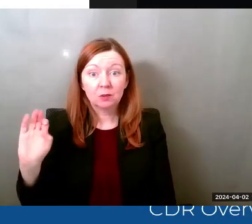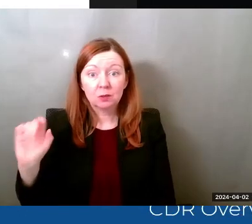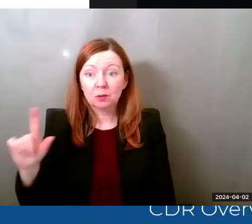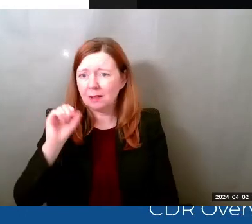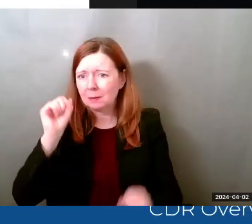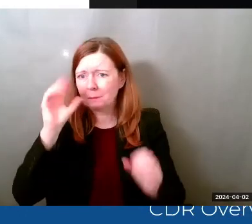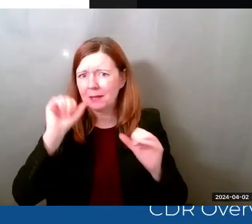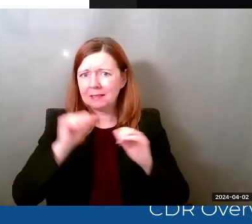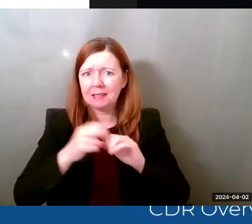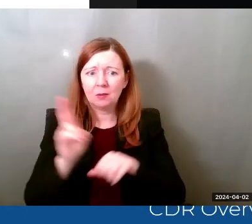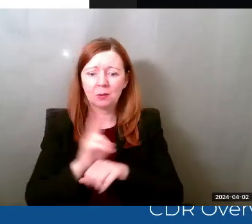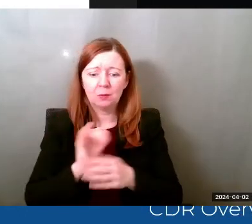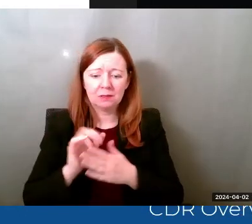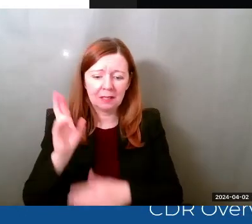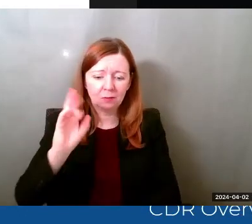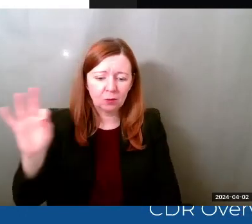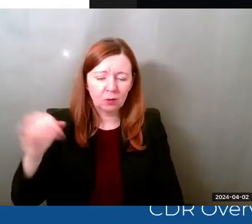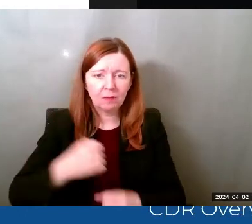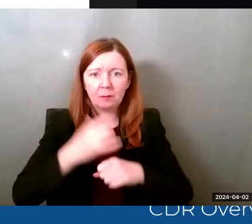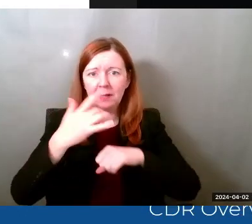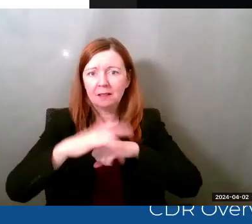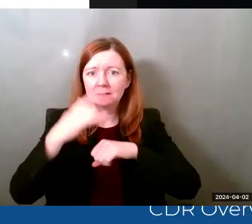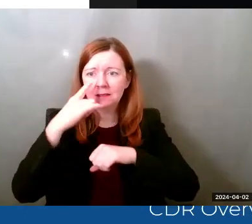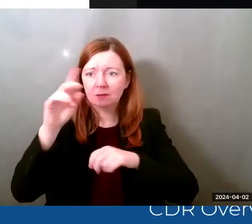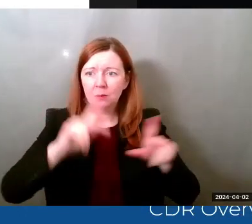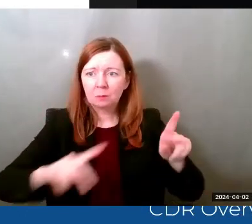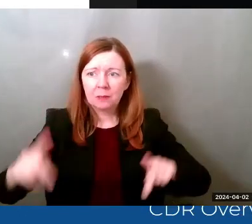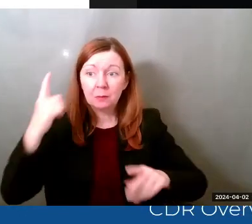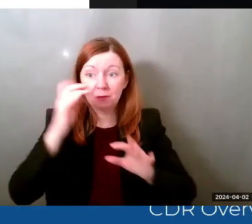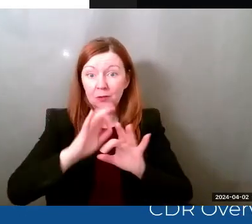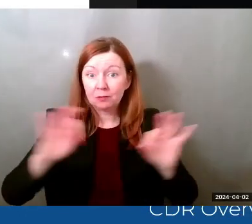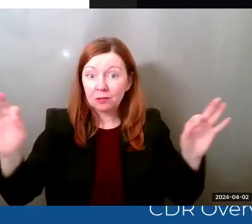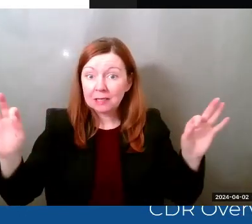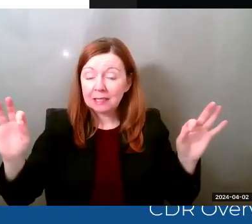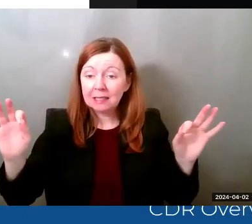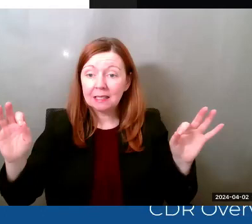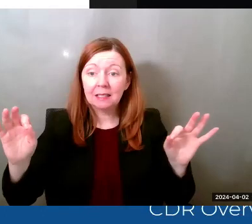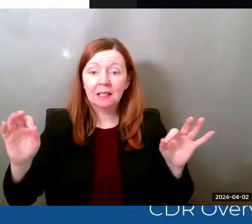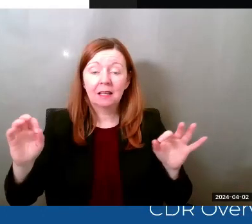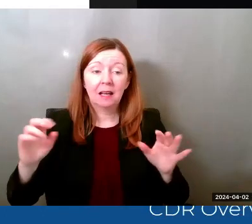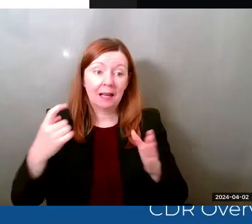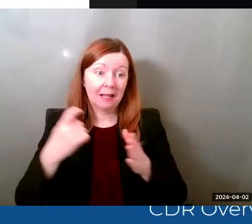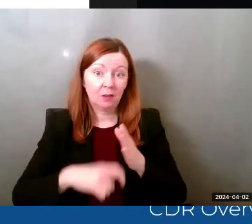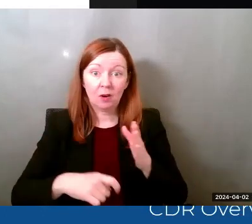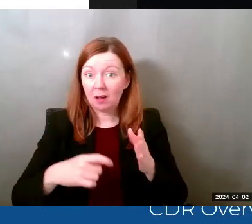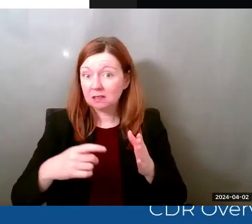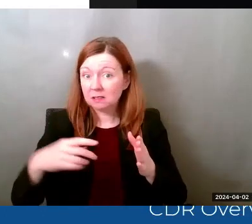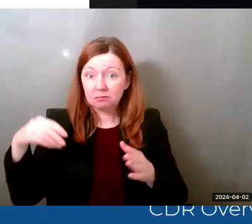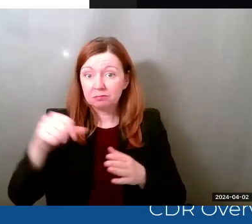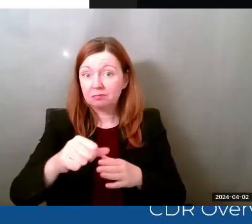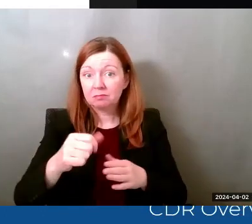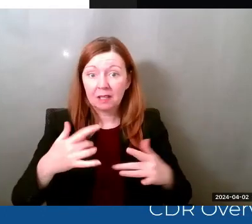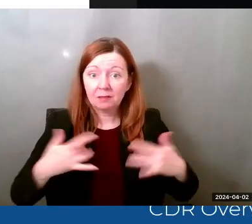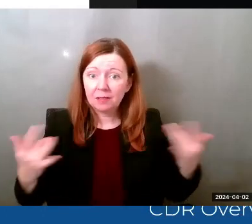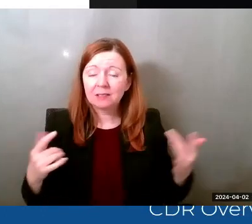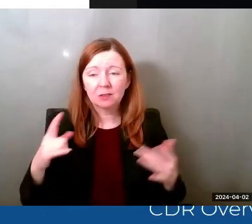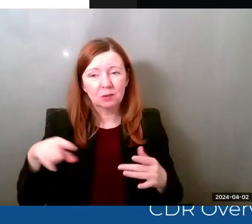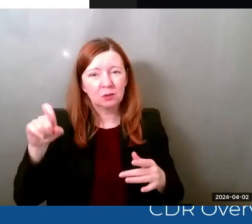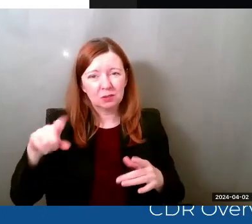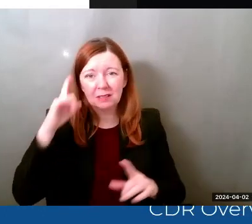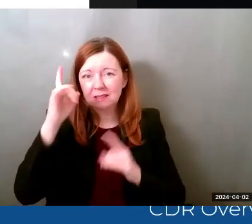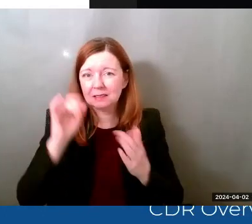roof and make it available to the public for free and cost-driven events. That's something that should be